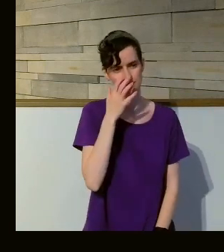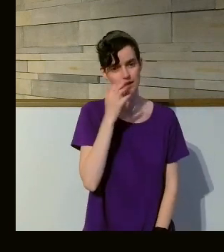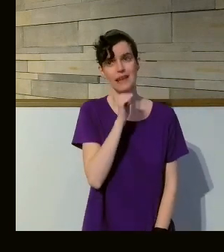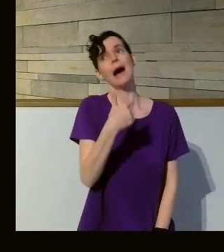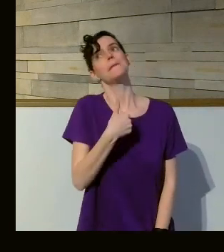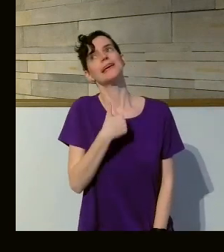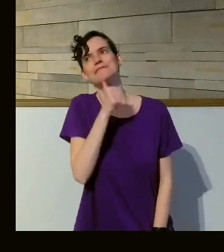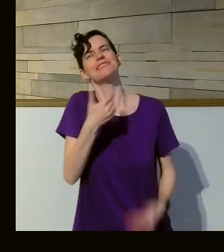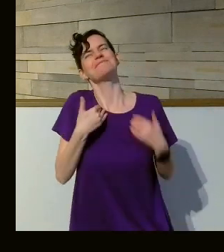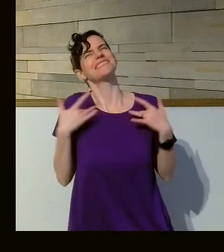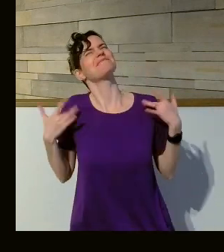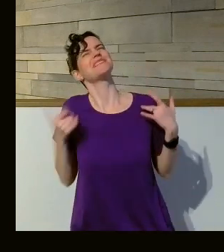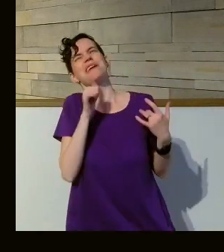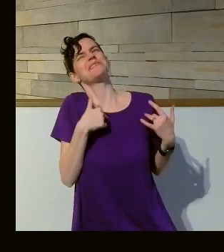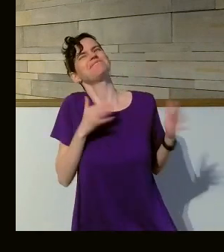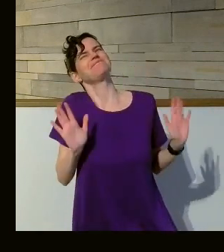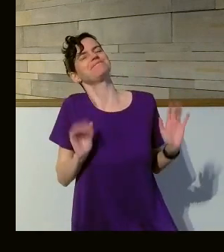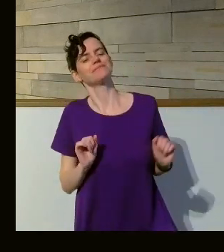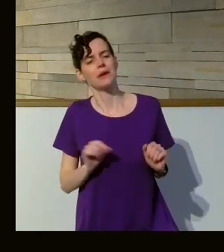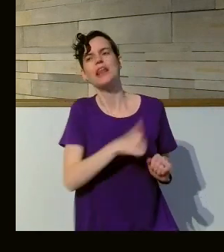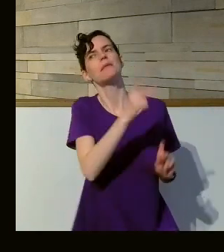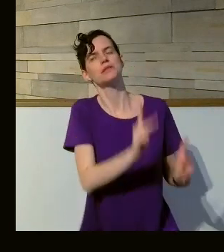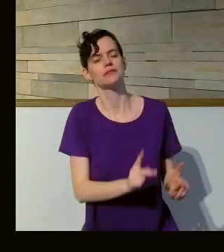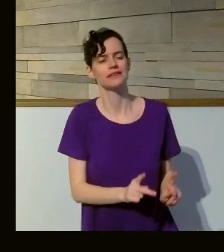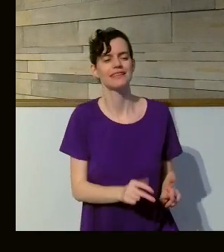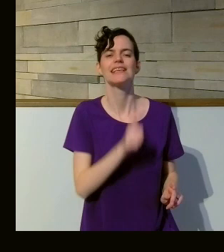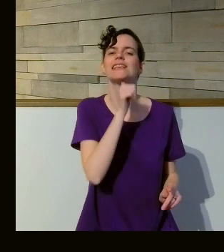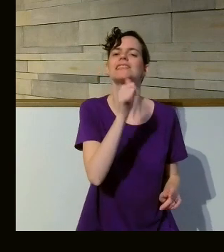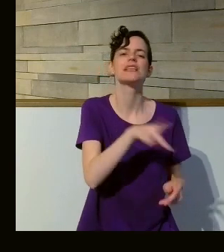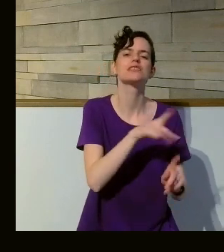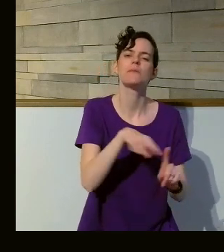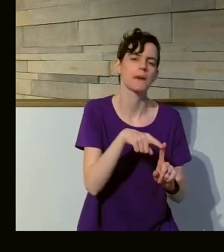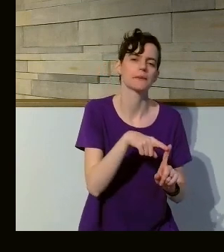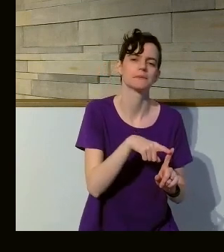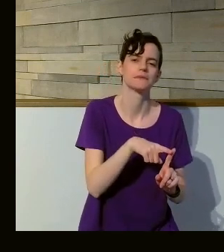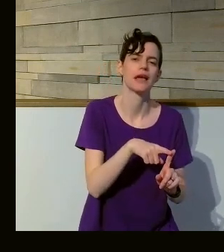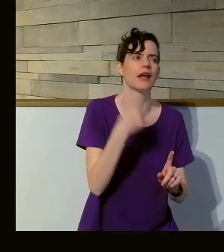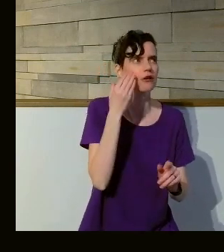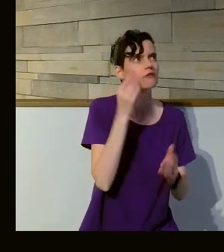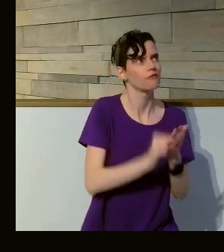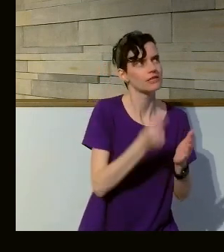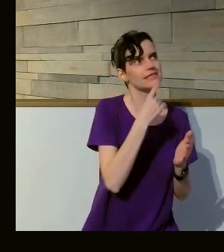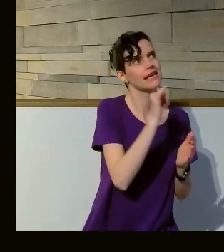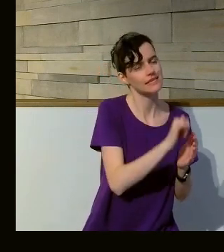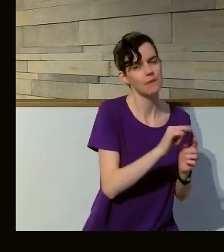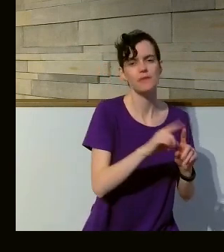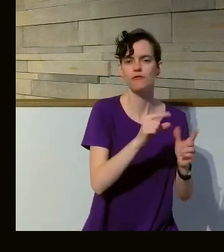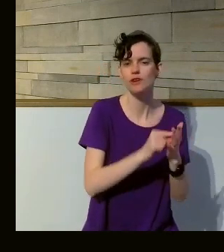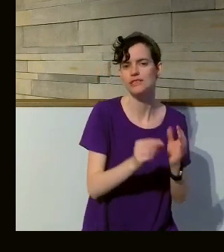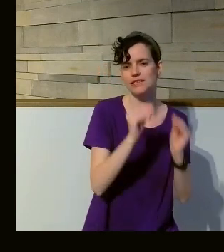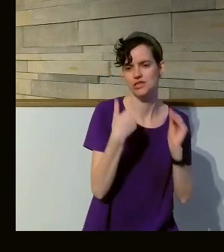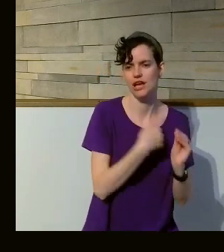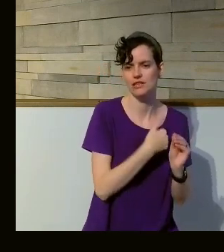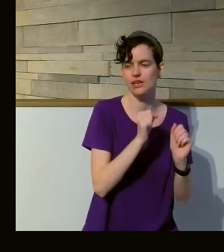me. It wasn't me. No. Okay, that's not what the psalm's about, okay? Even though the verse says that. What the verse is teaching us is that